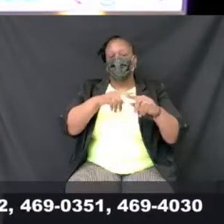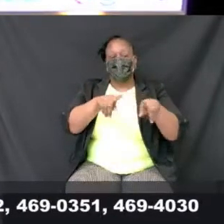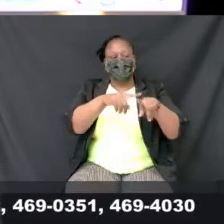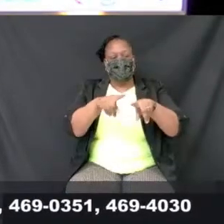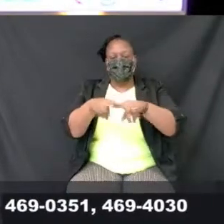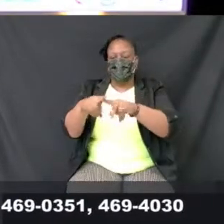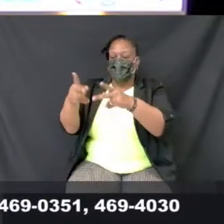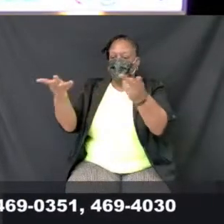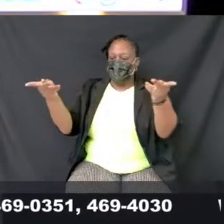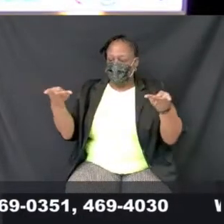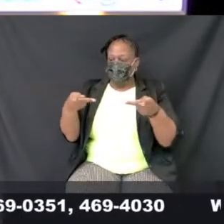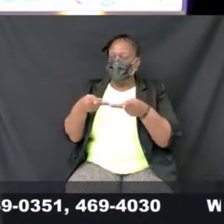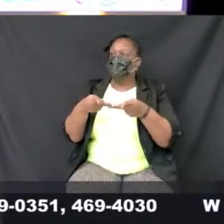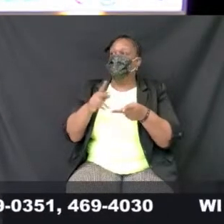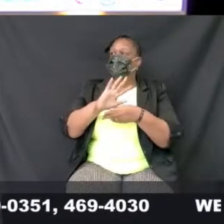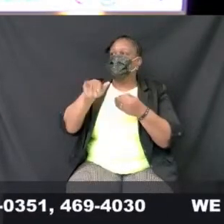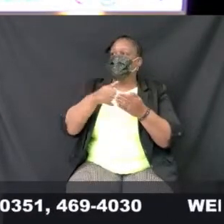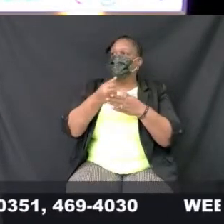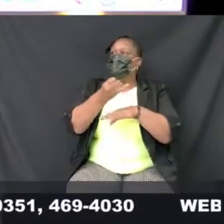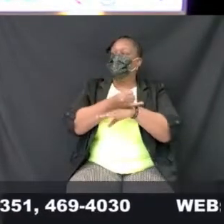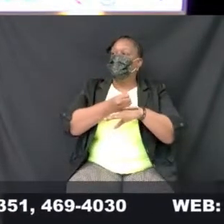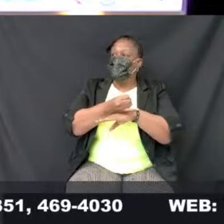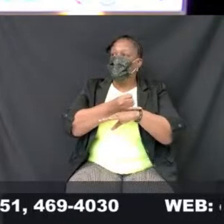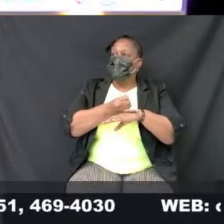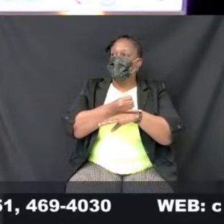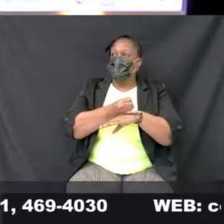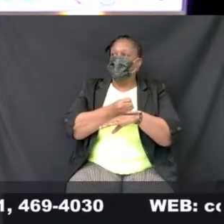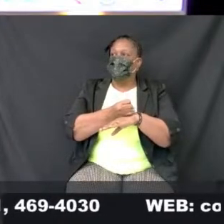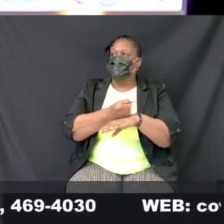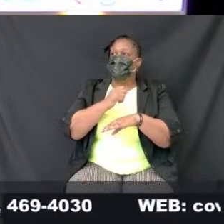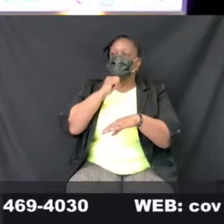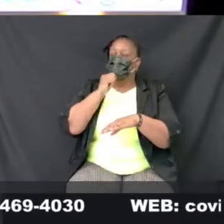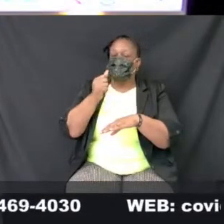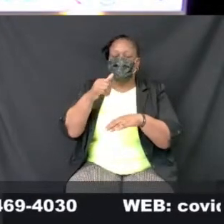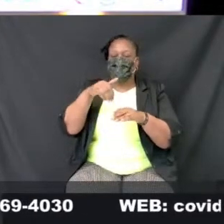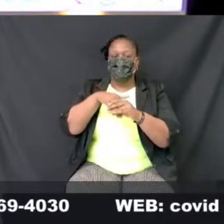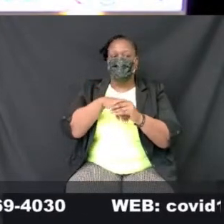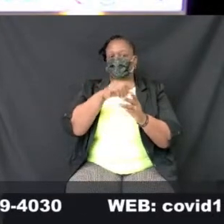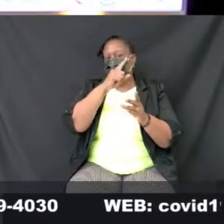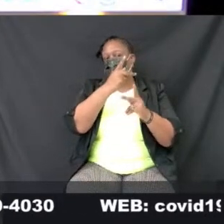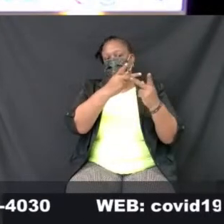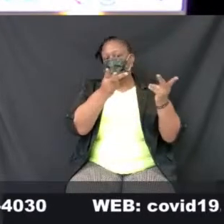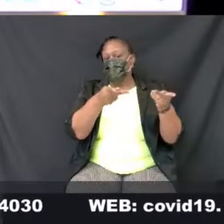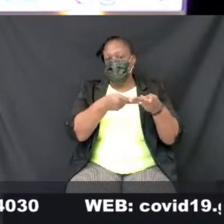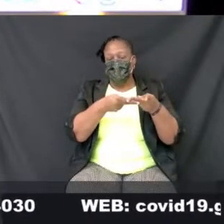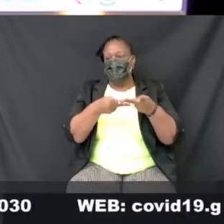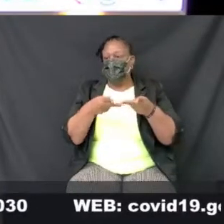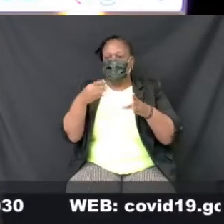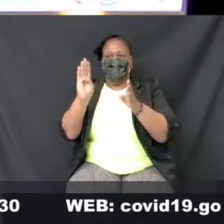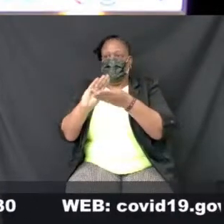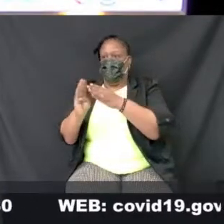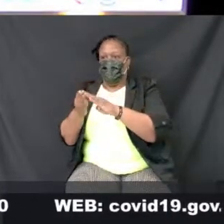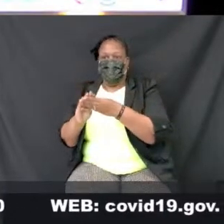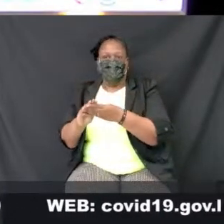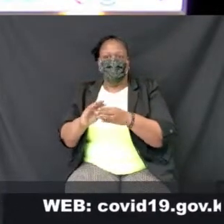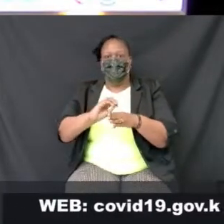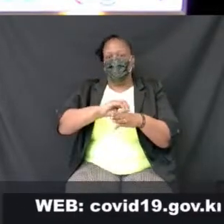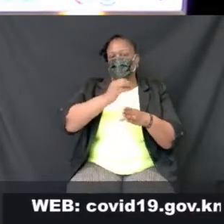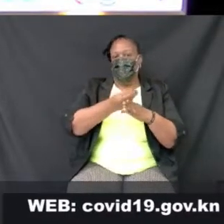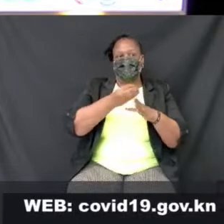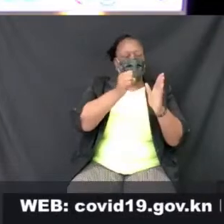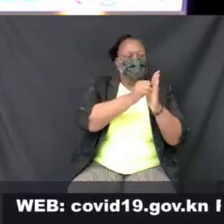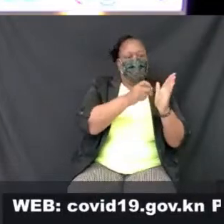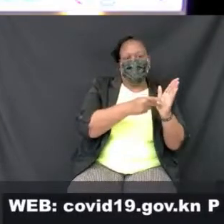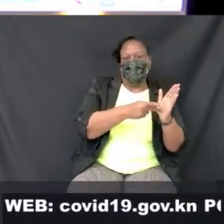island and finding the cases. And so it is not necessarily confined to Bastille or Sandy Point,